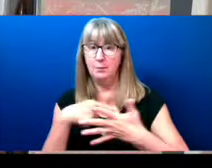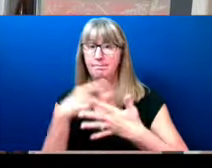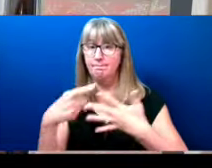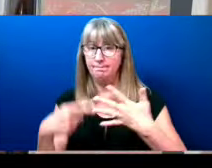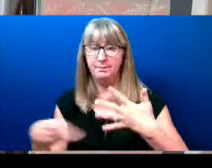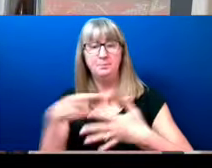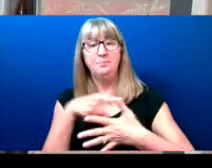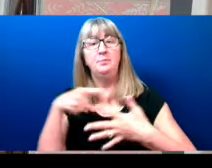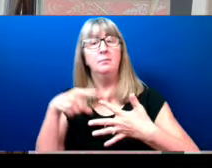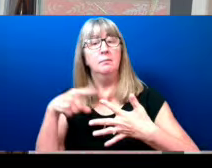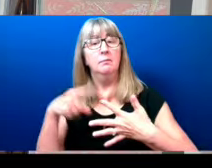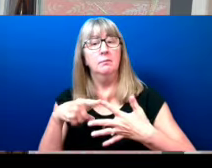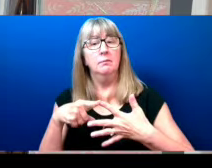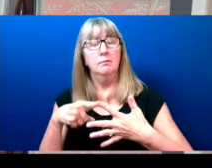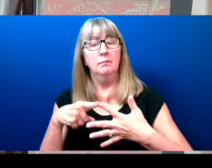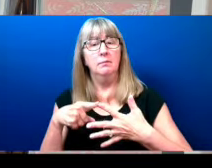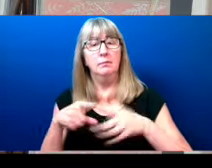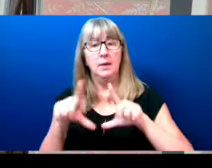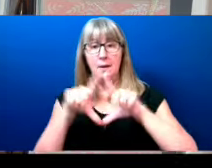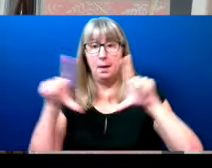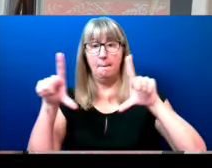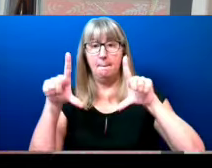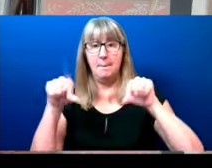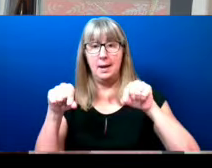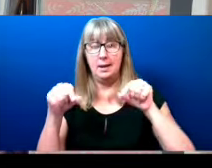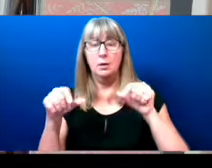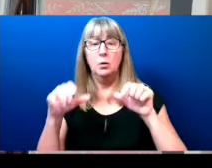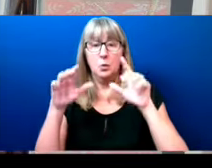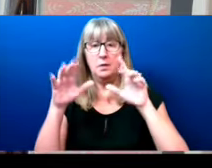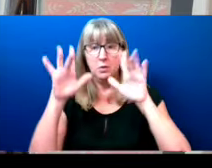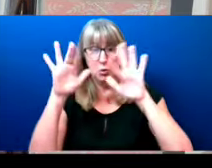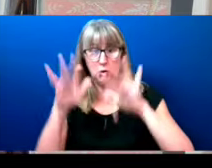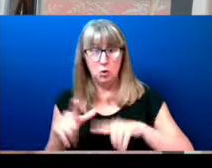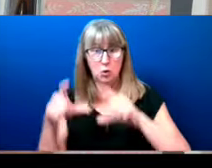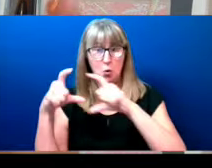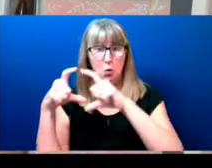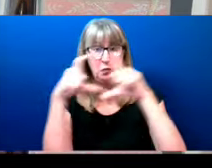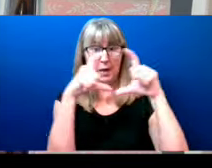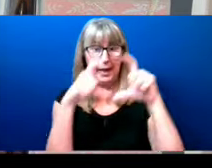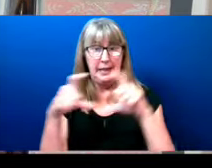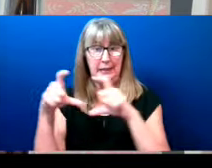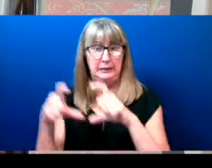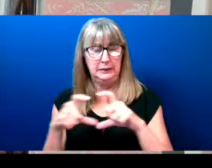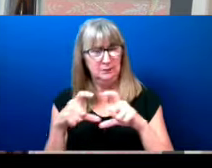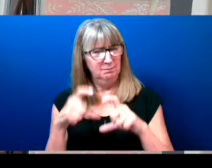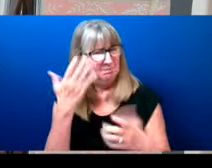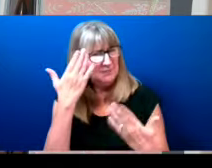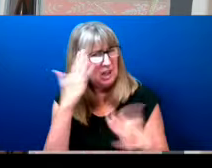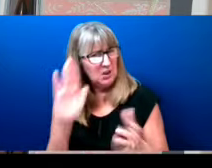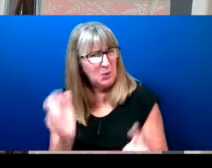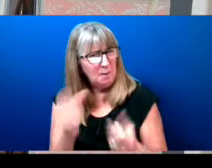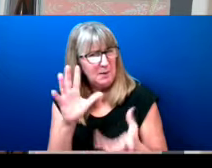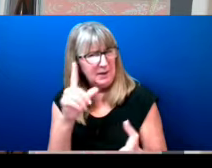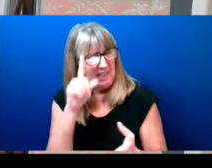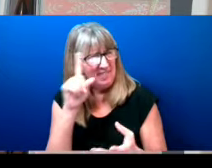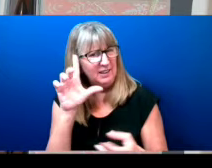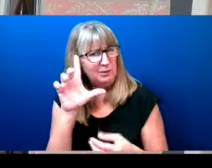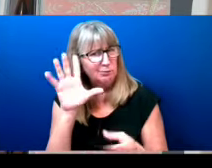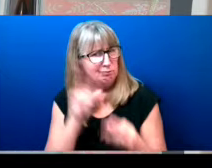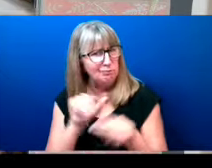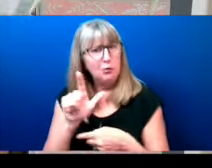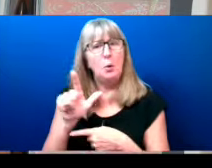bundle. Also, you'll get a pack of, I believe it's, I want to see how many, maybe